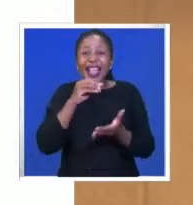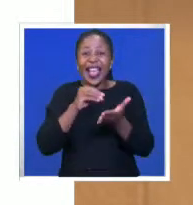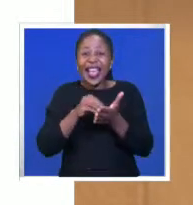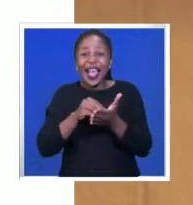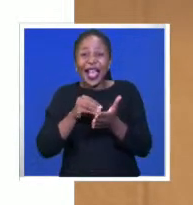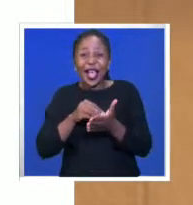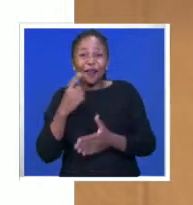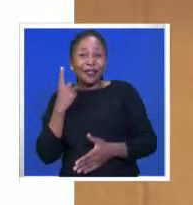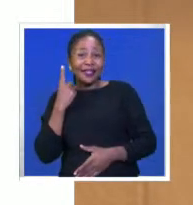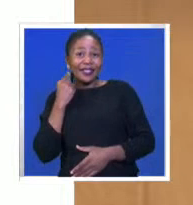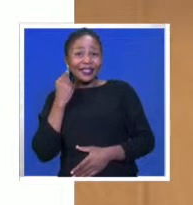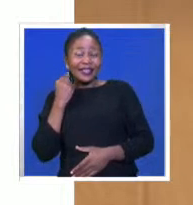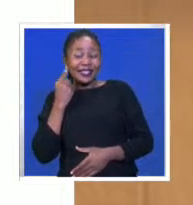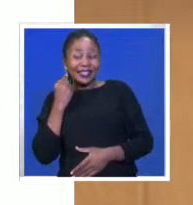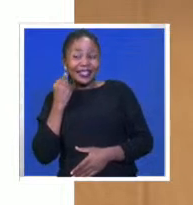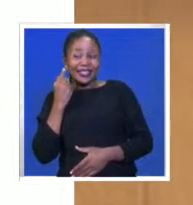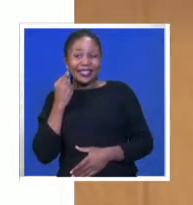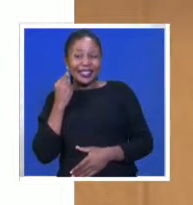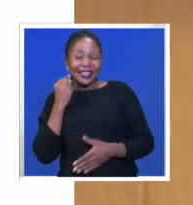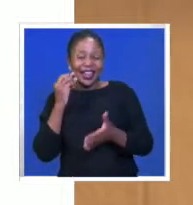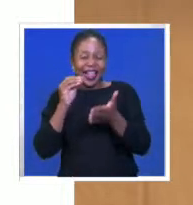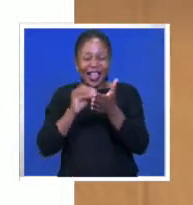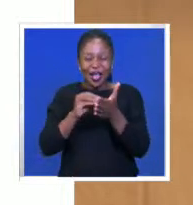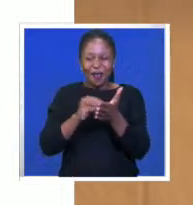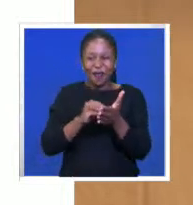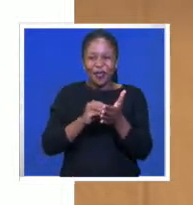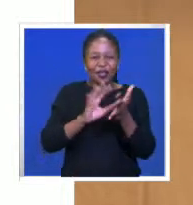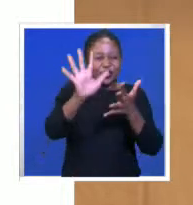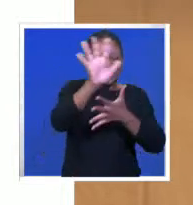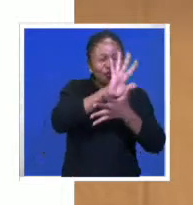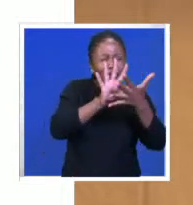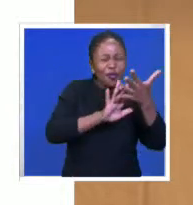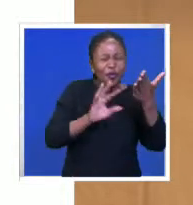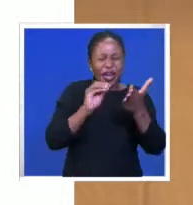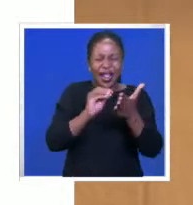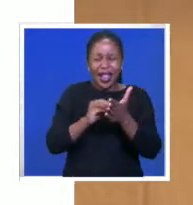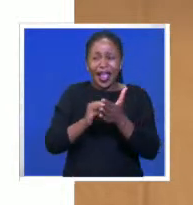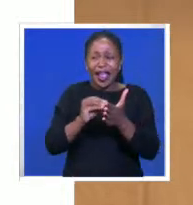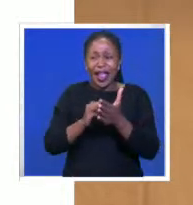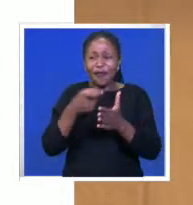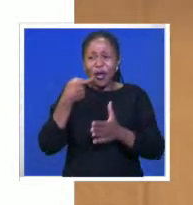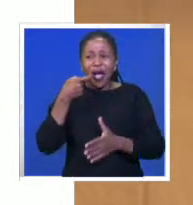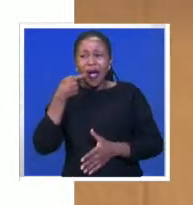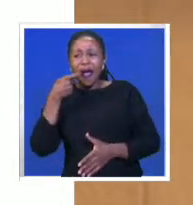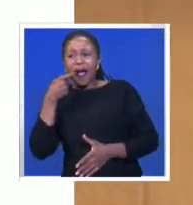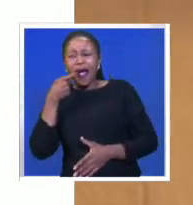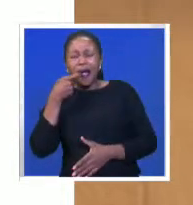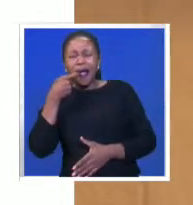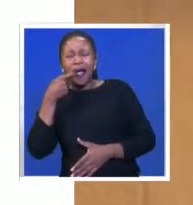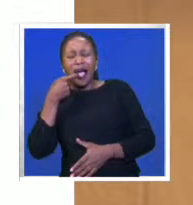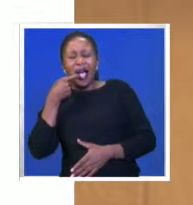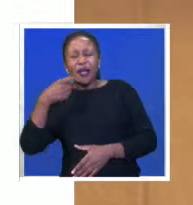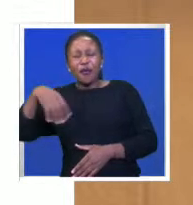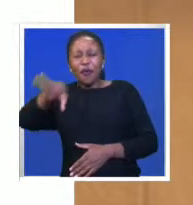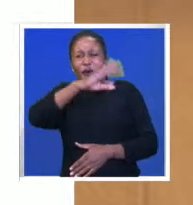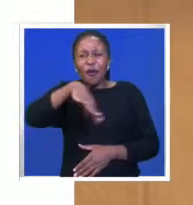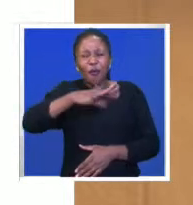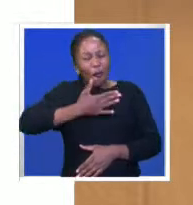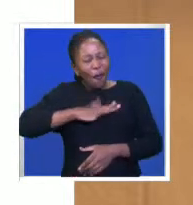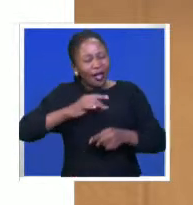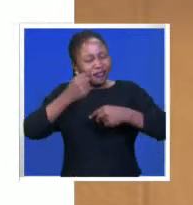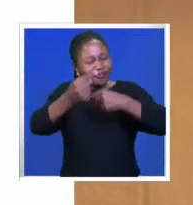story interesting. This is what makes the reader to keep reading. So this is the main feature also